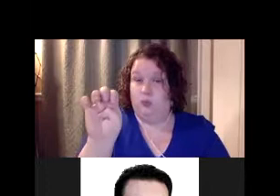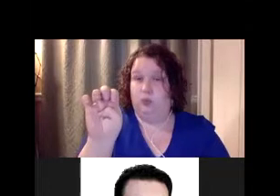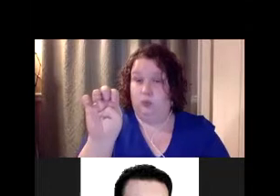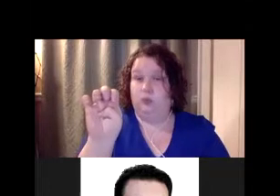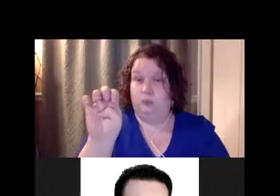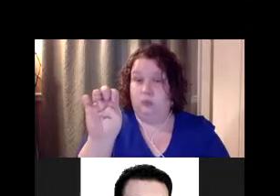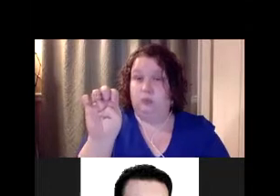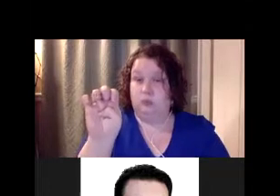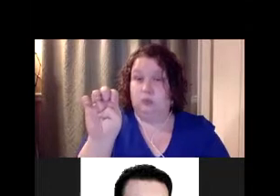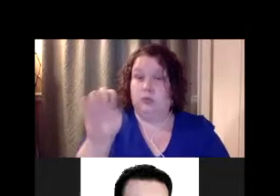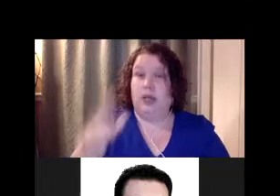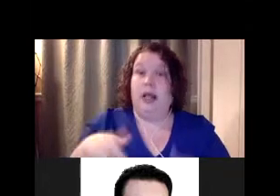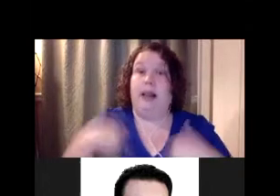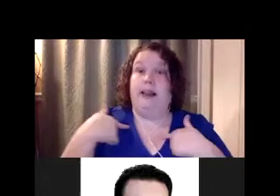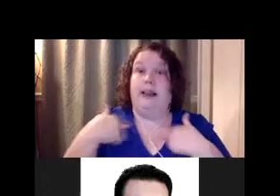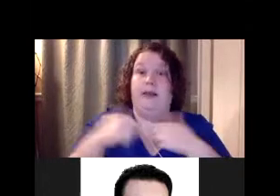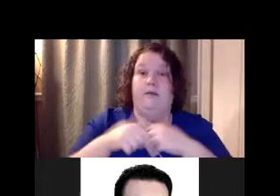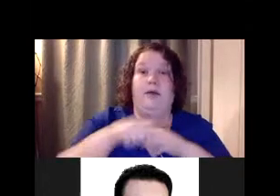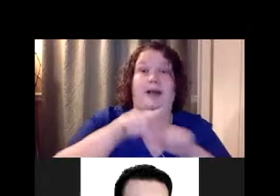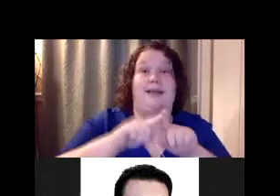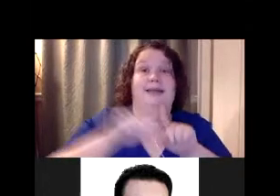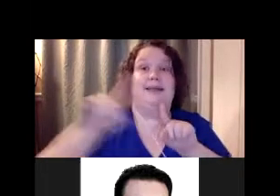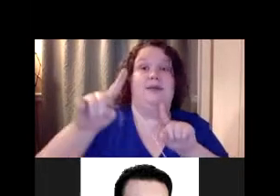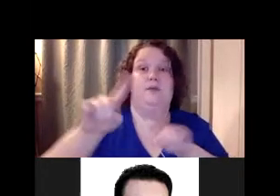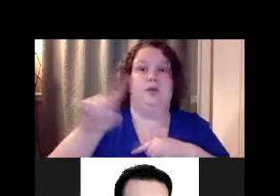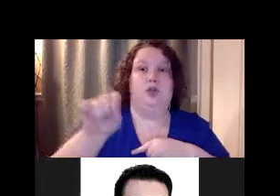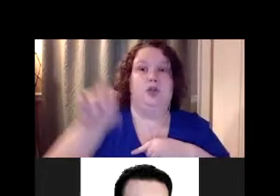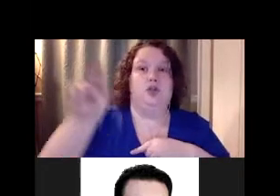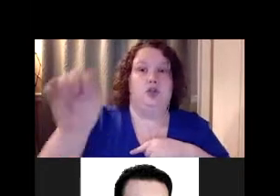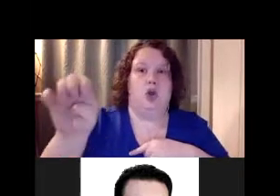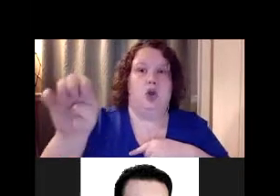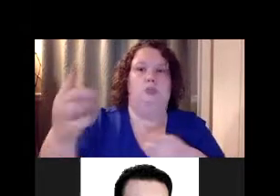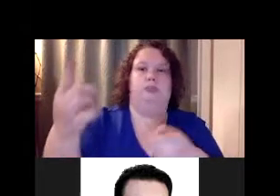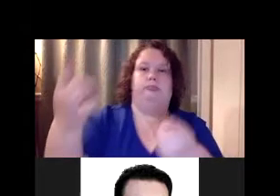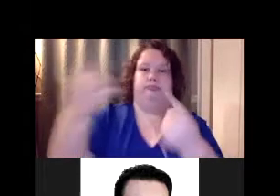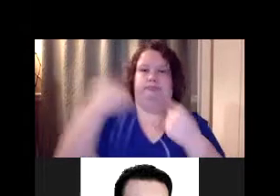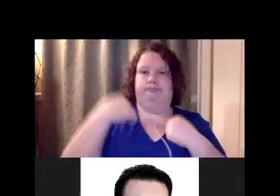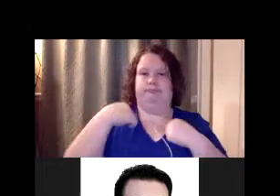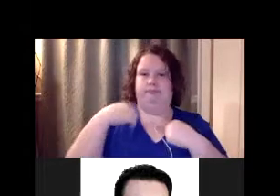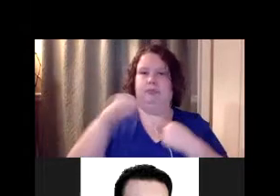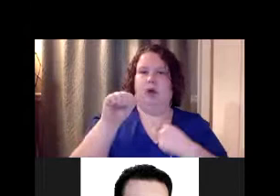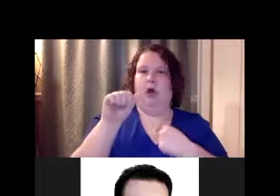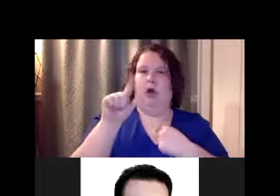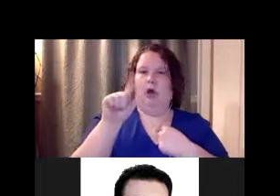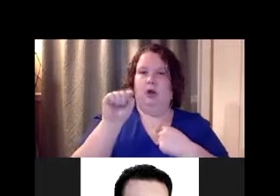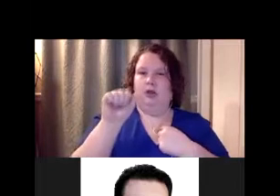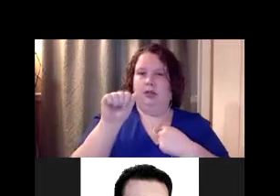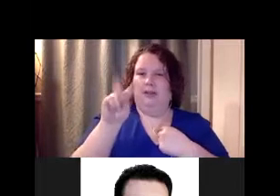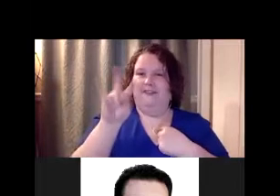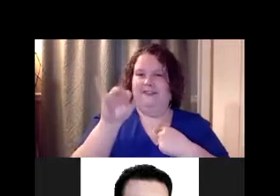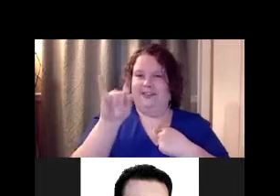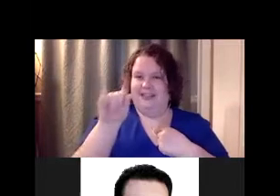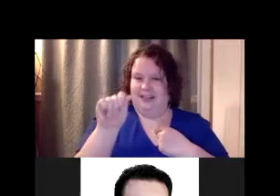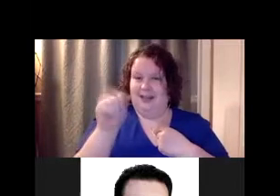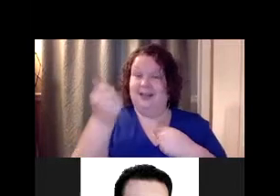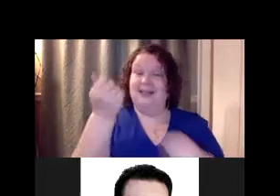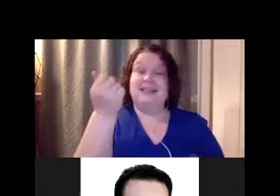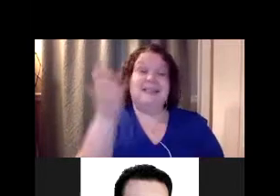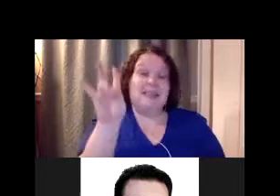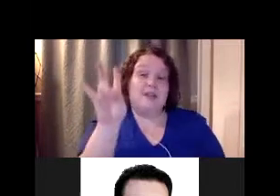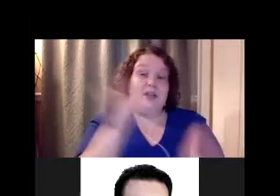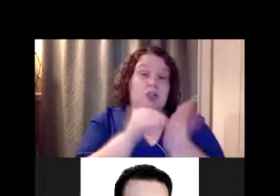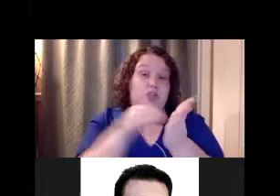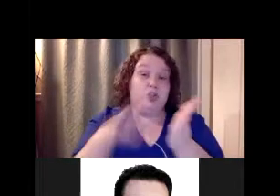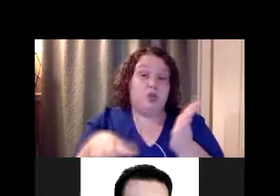elementary zones within Waco ISD. And there are 17 students that are coming from outside the district, for a total